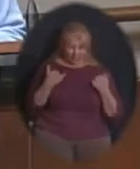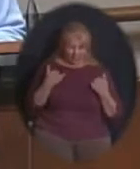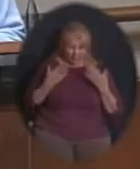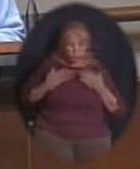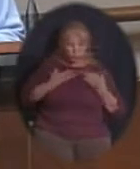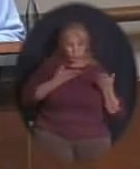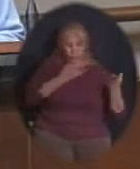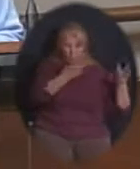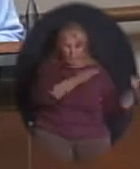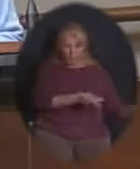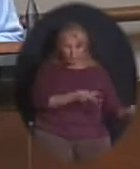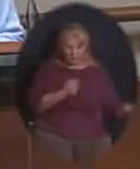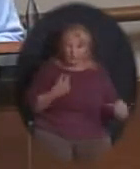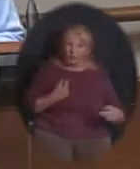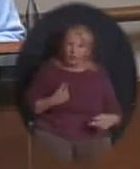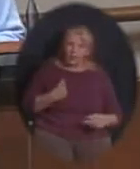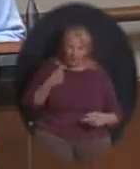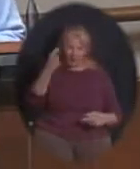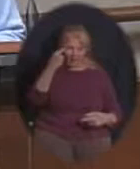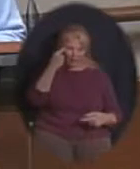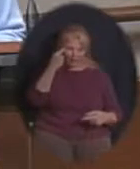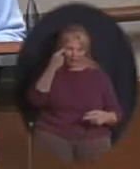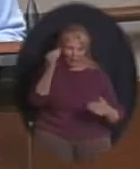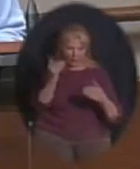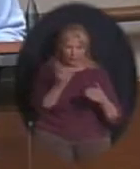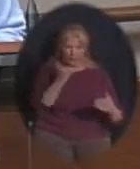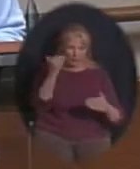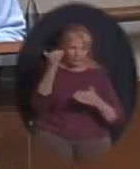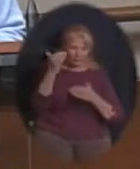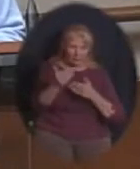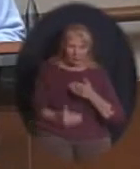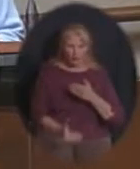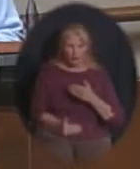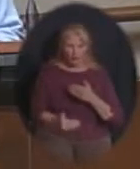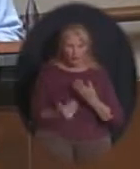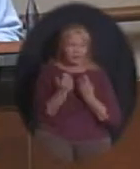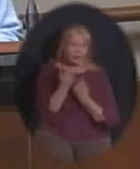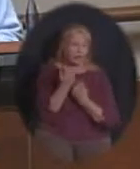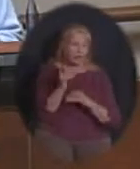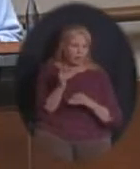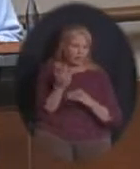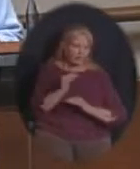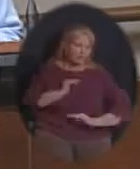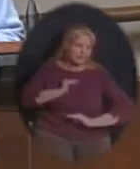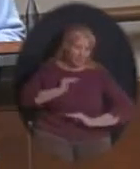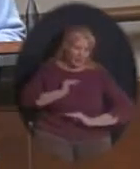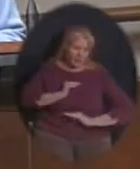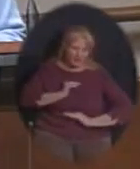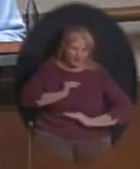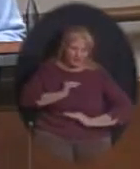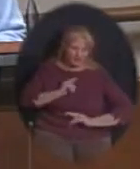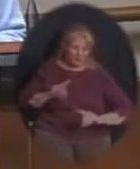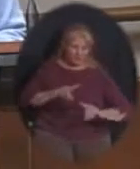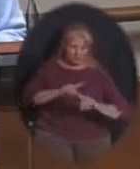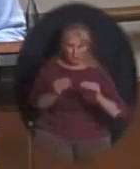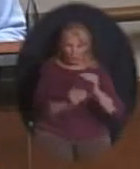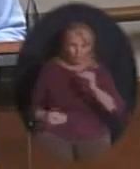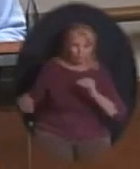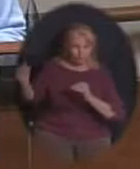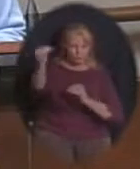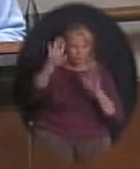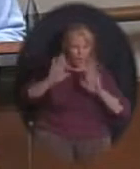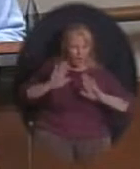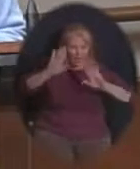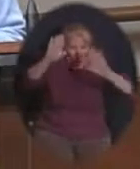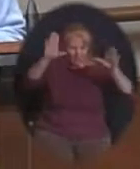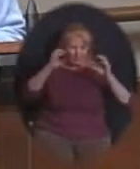we're reaching beyond an adequate education, but strictly to excellence. We are shooting for excellence now. We talked about